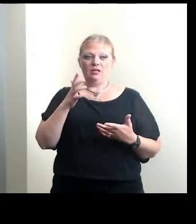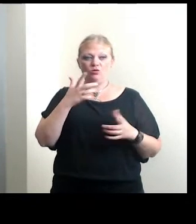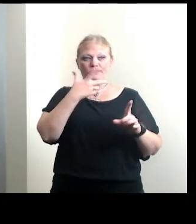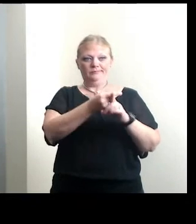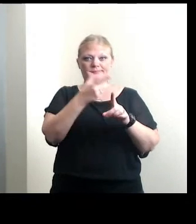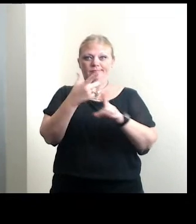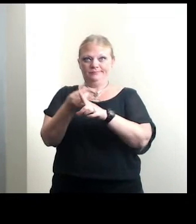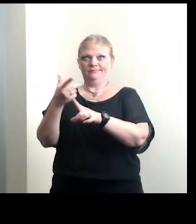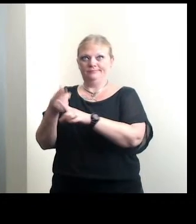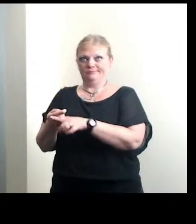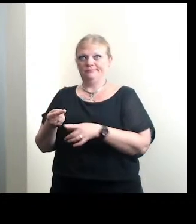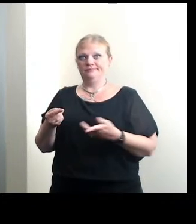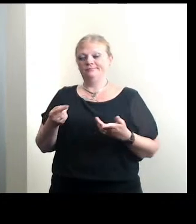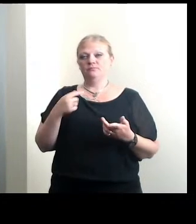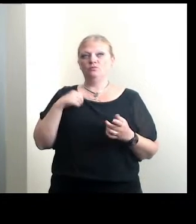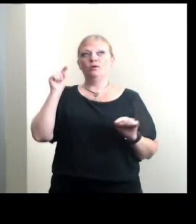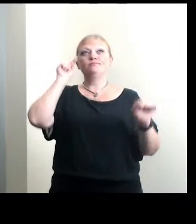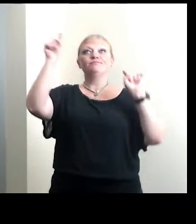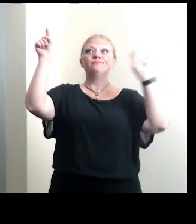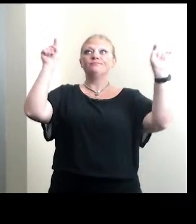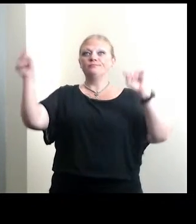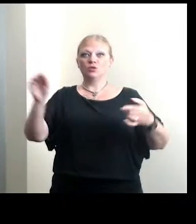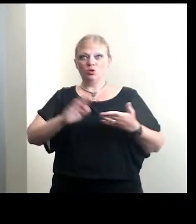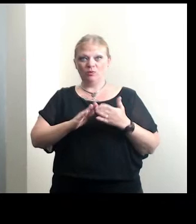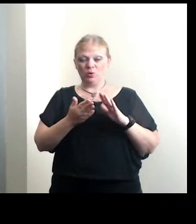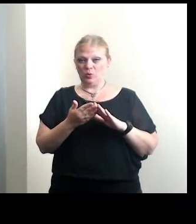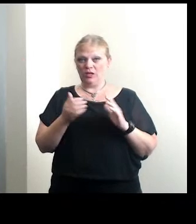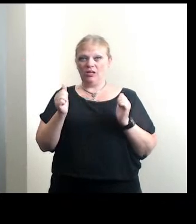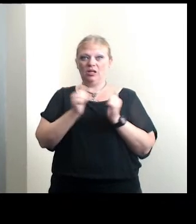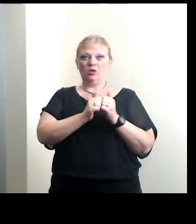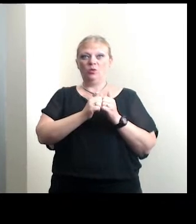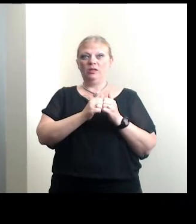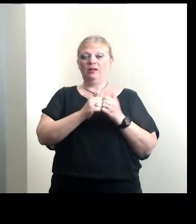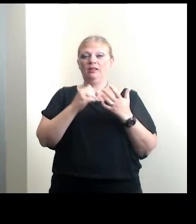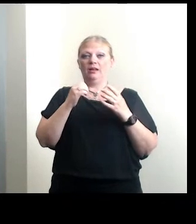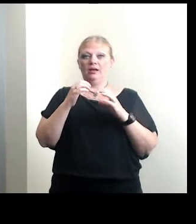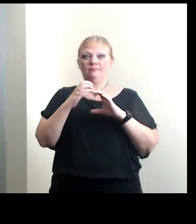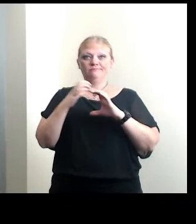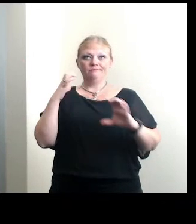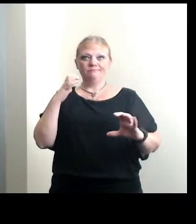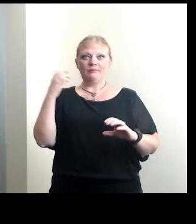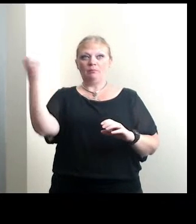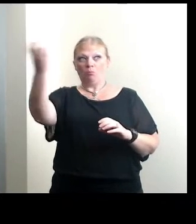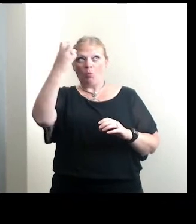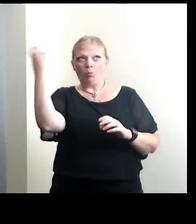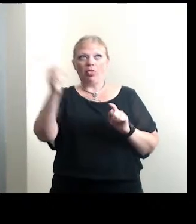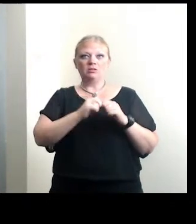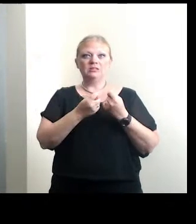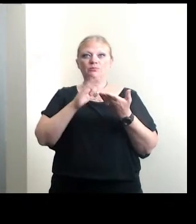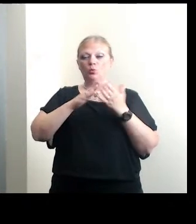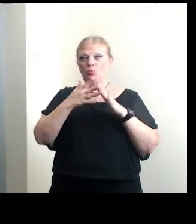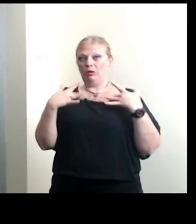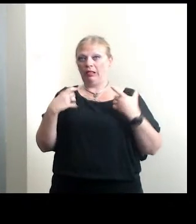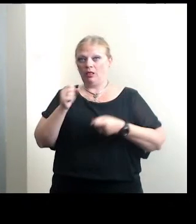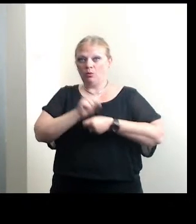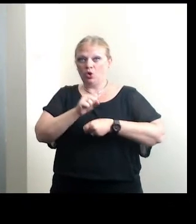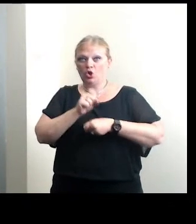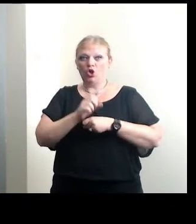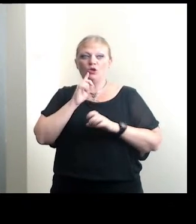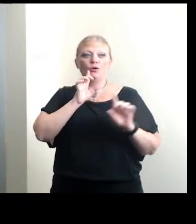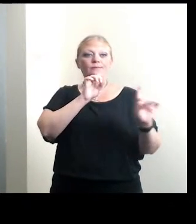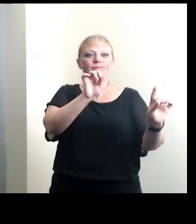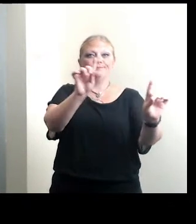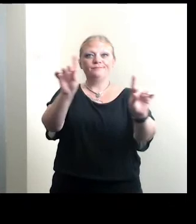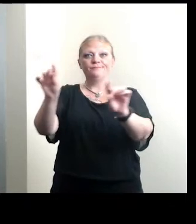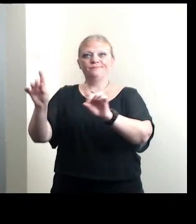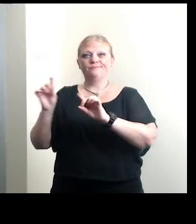vaccinated. We are going out in the community with mobile teams, working with our community health workers to go out to